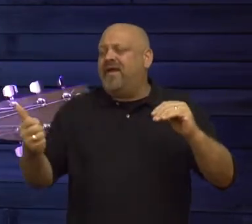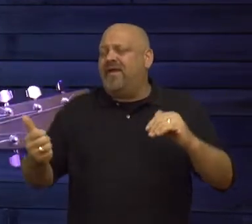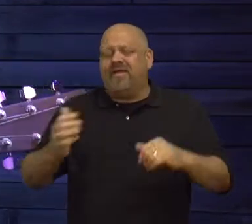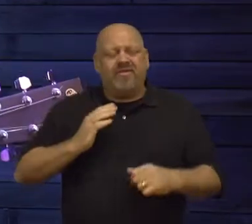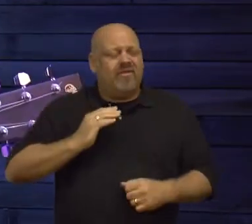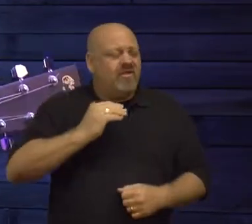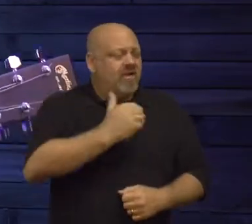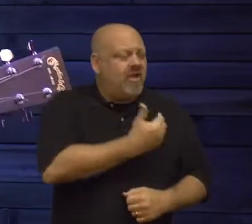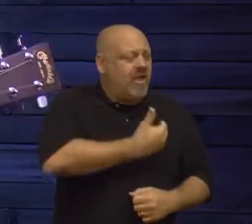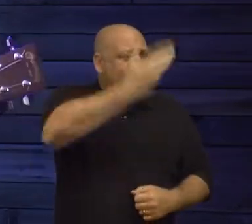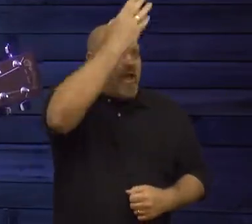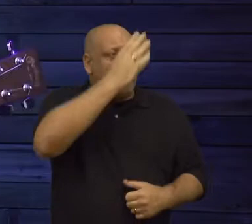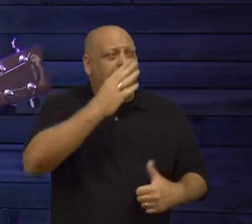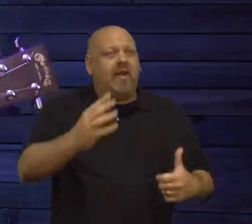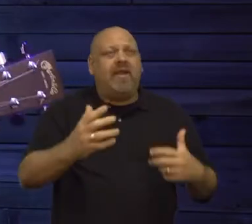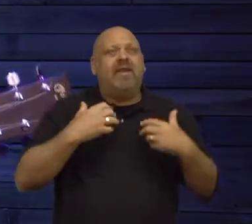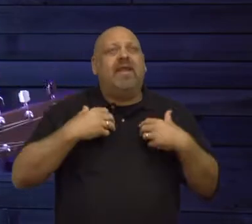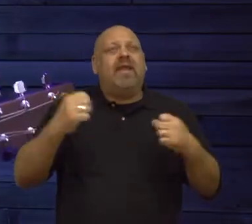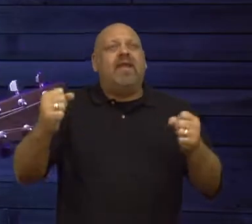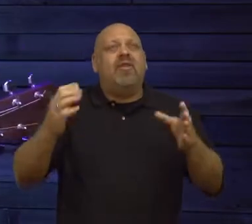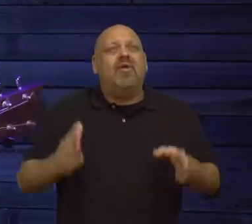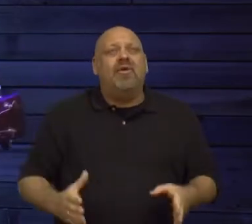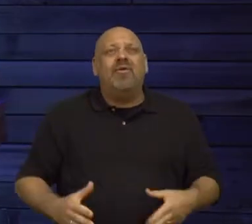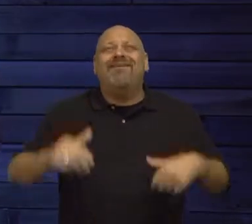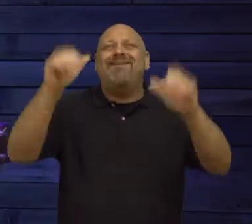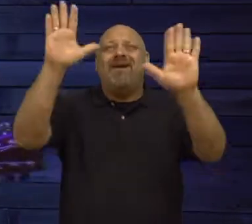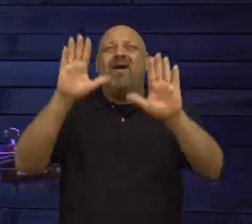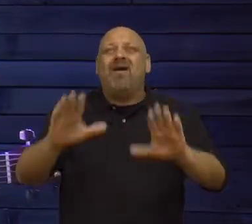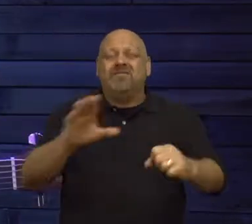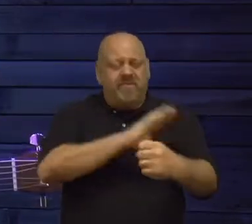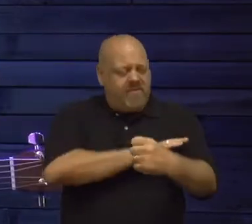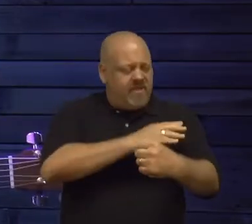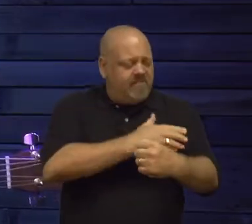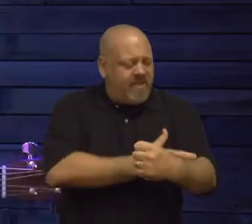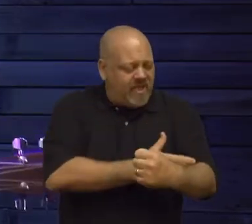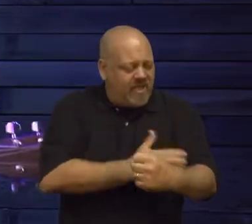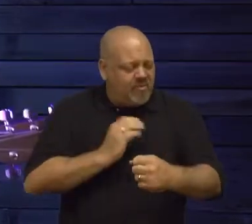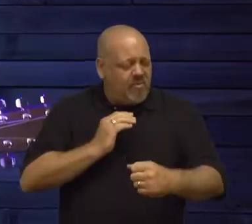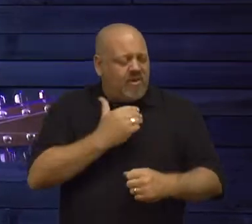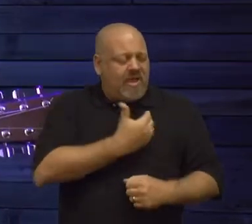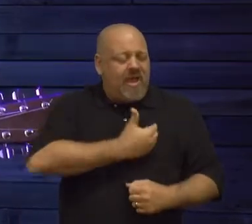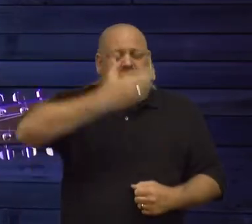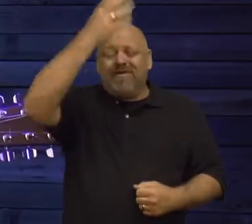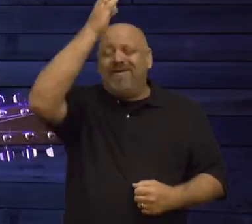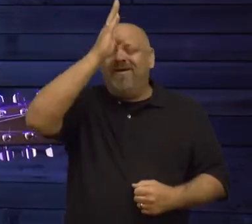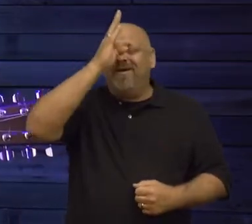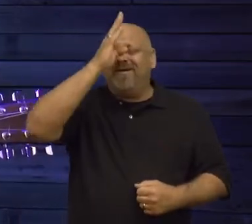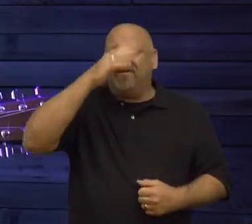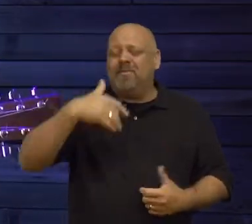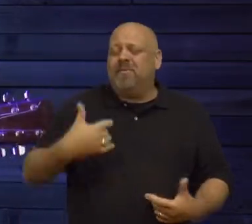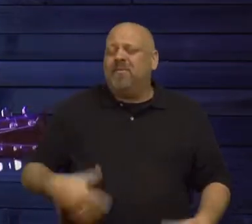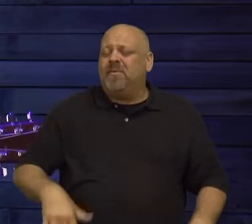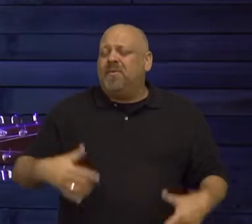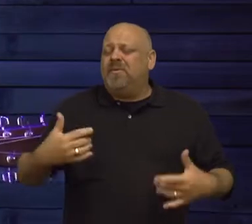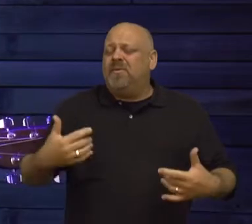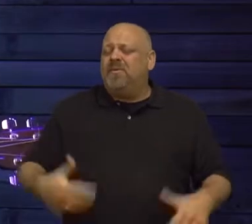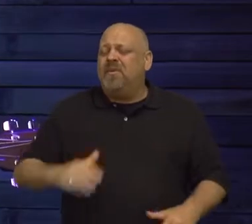any other. Our God is healer, awesome in power. Our